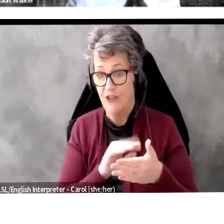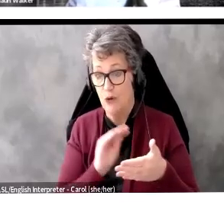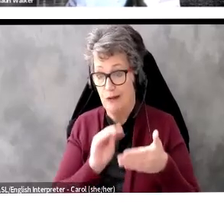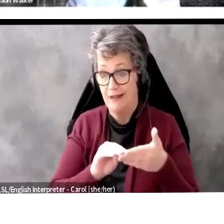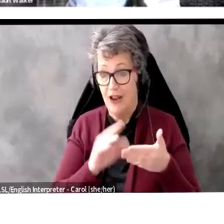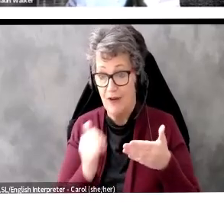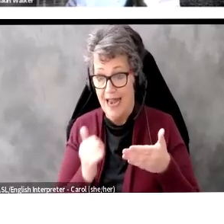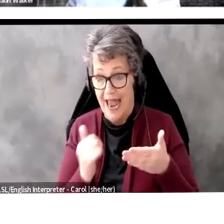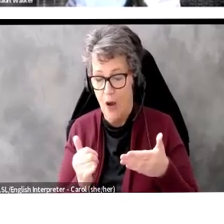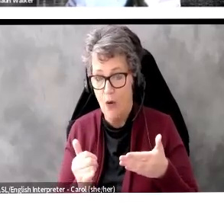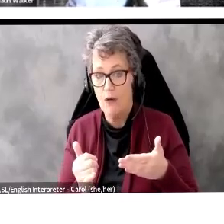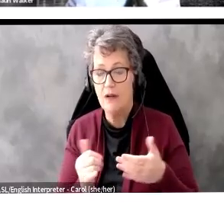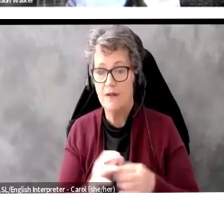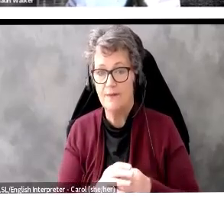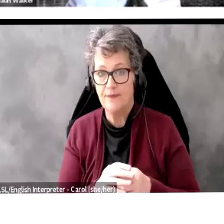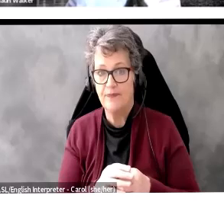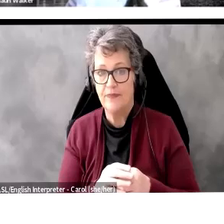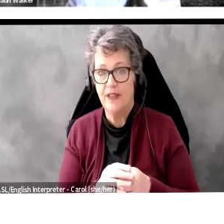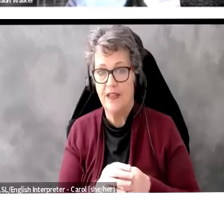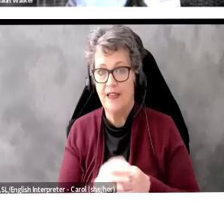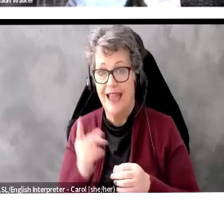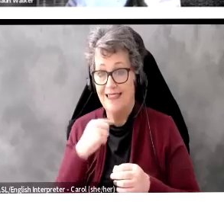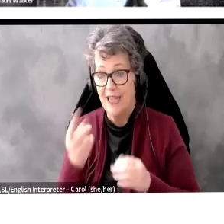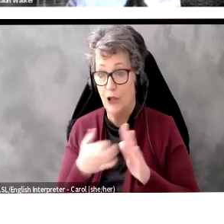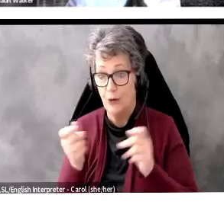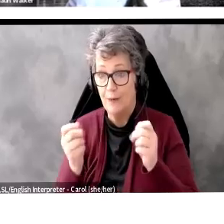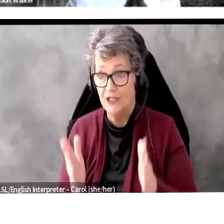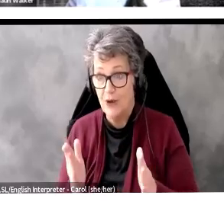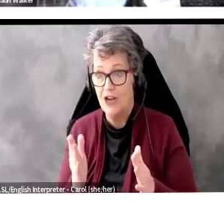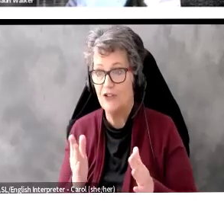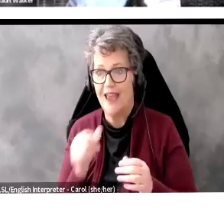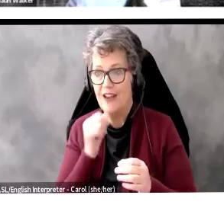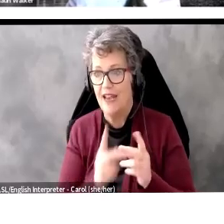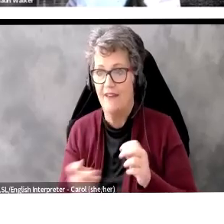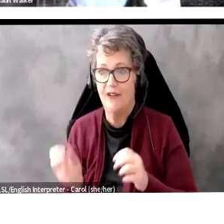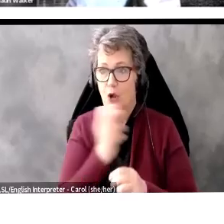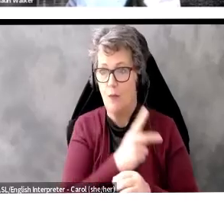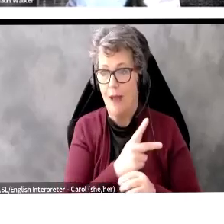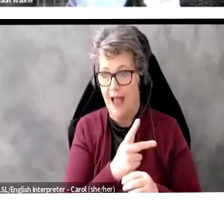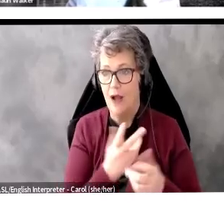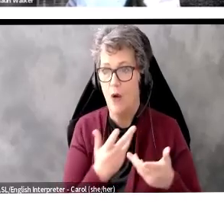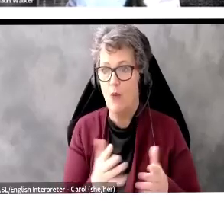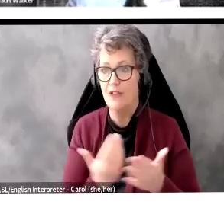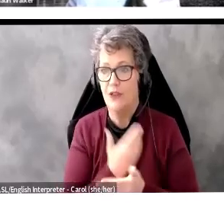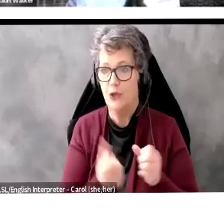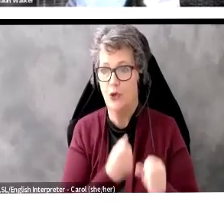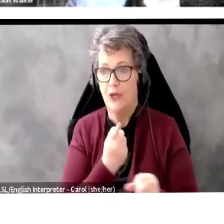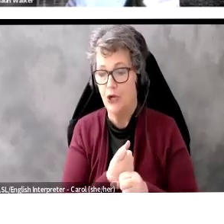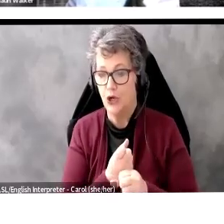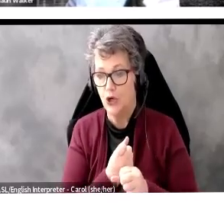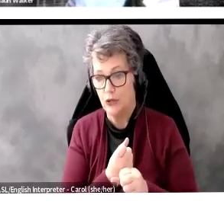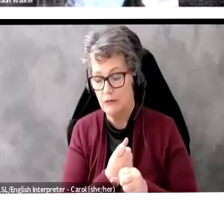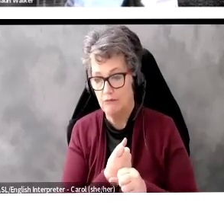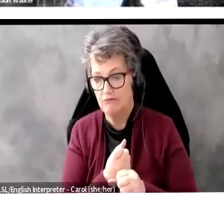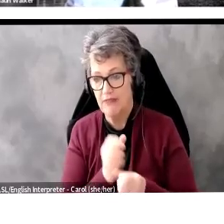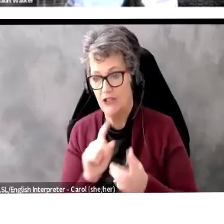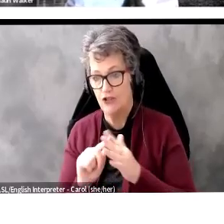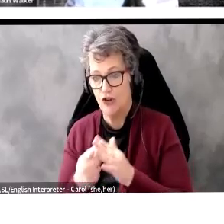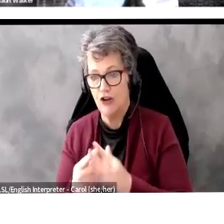now and tell your administrators versus them having to go back and do it once the new year has rolled over.